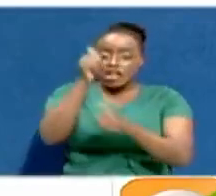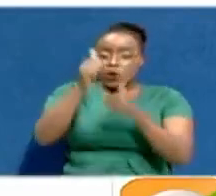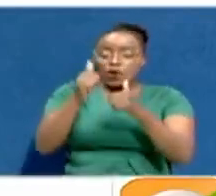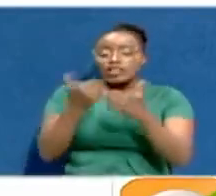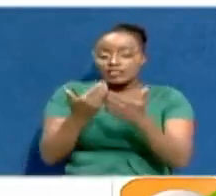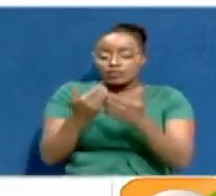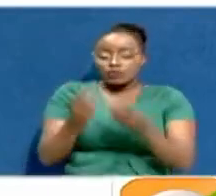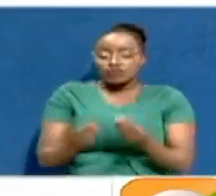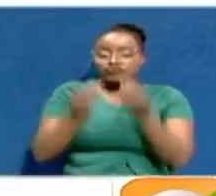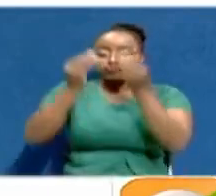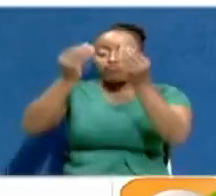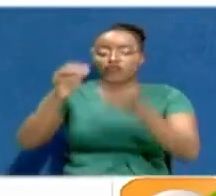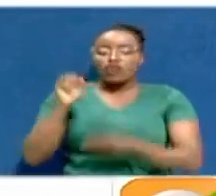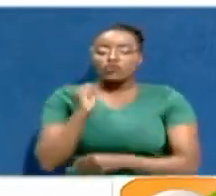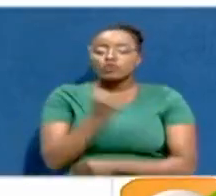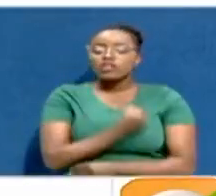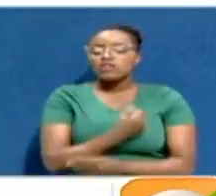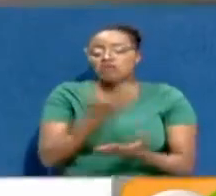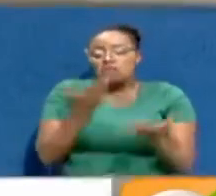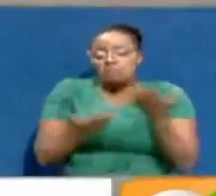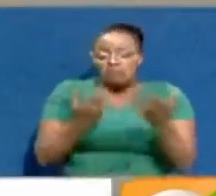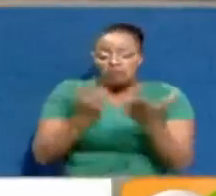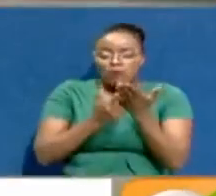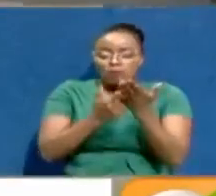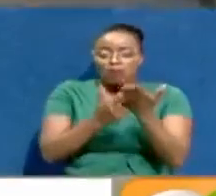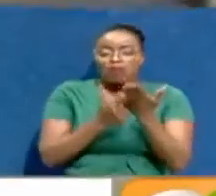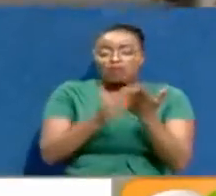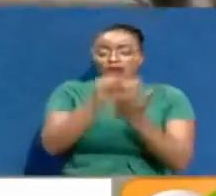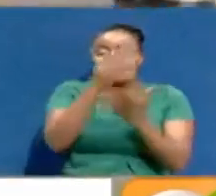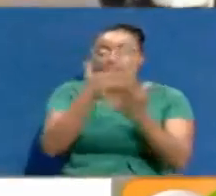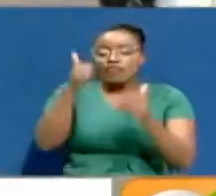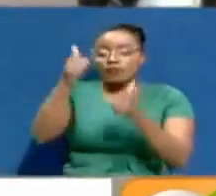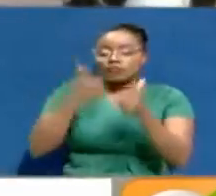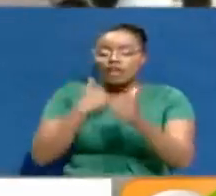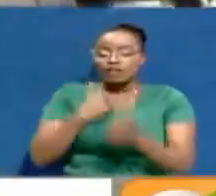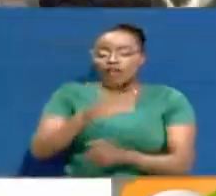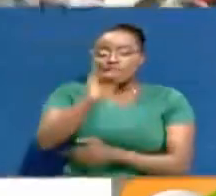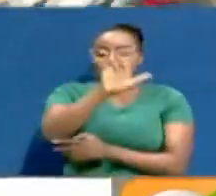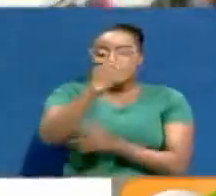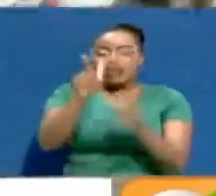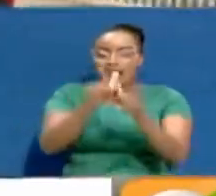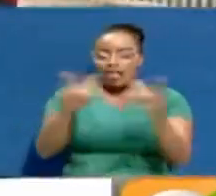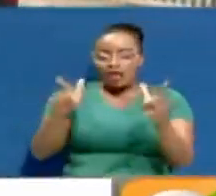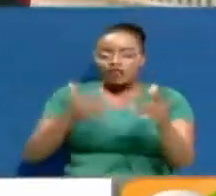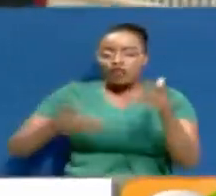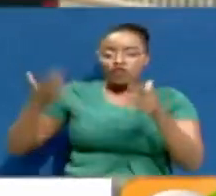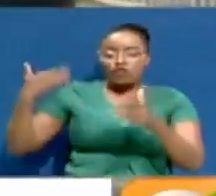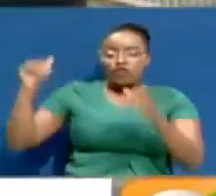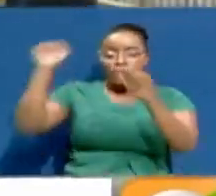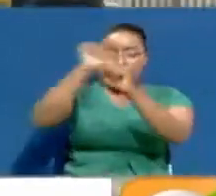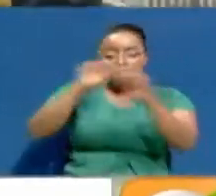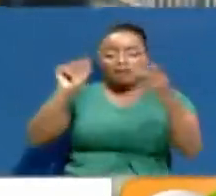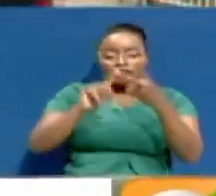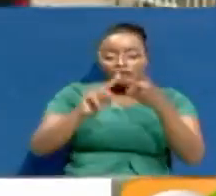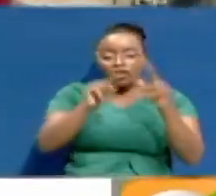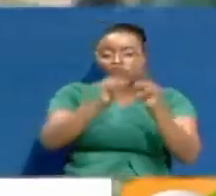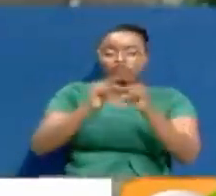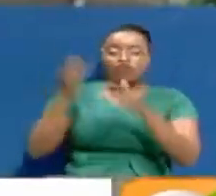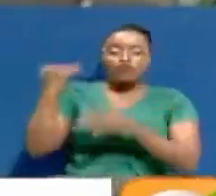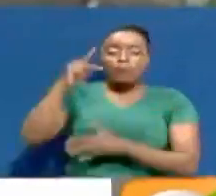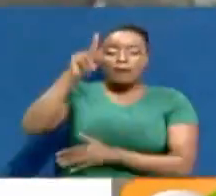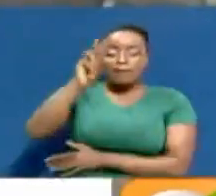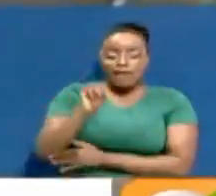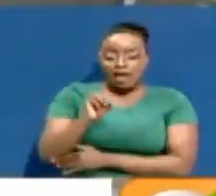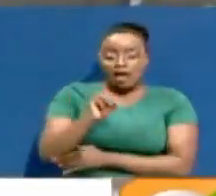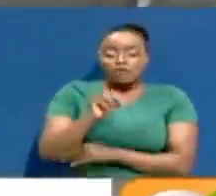was forwarded to the Senate for consideration. Among other things, the bill allowed for former presidents and former prime